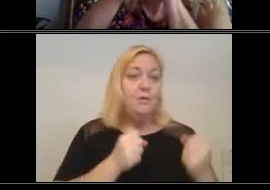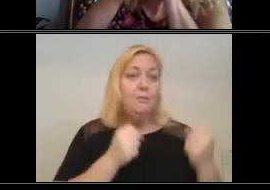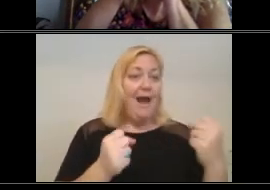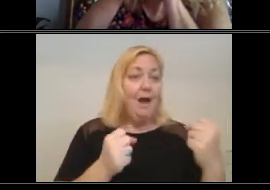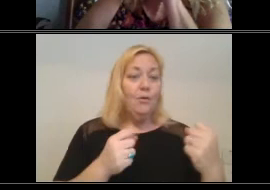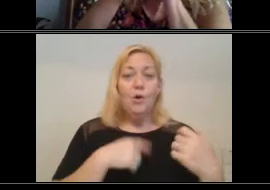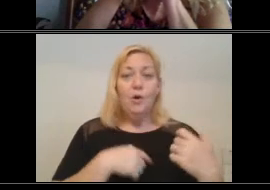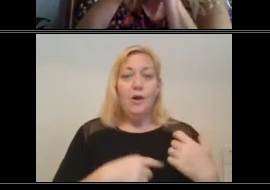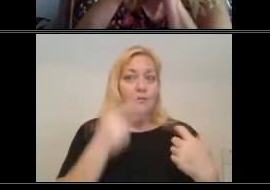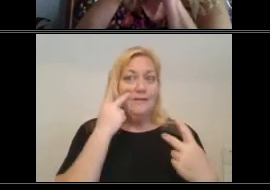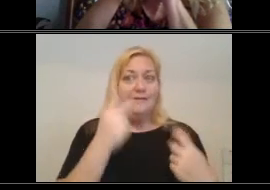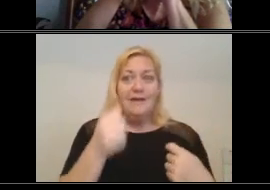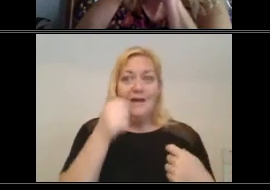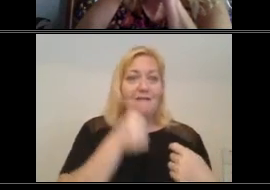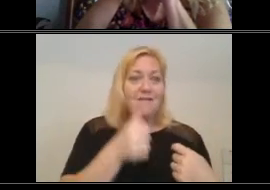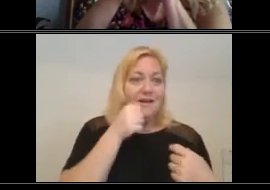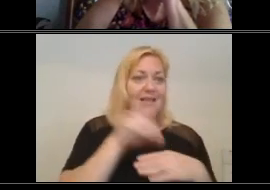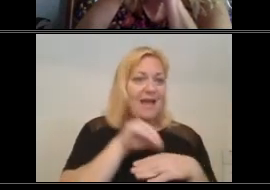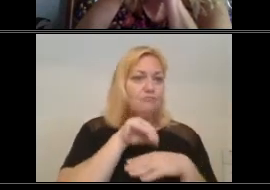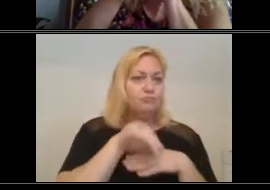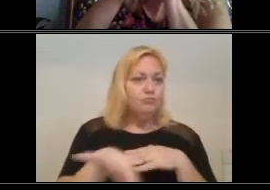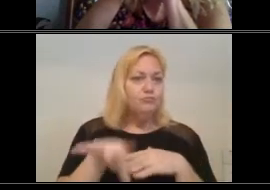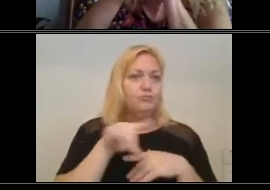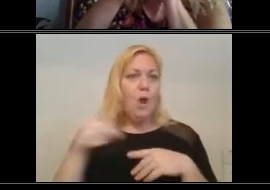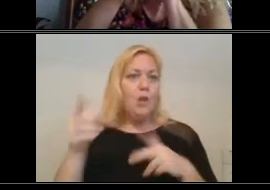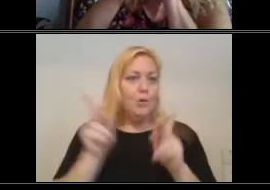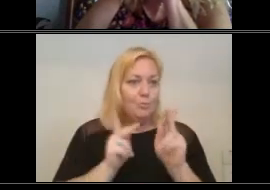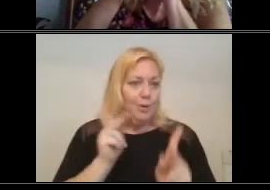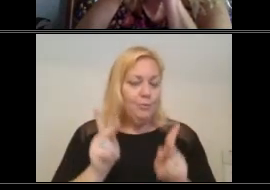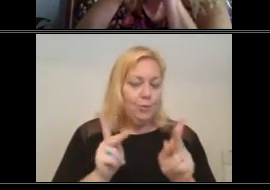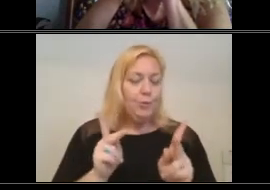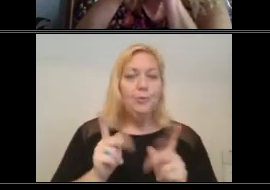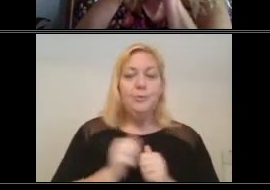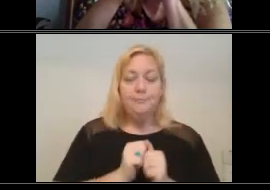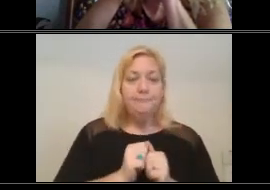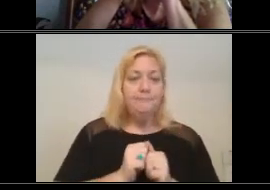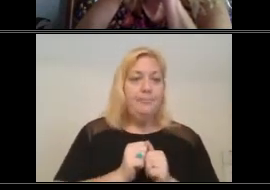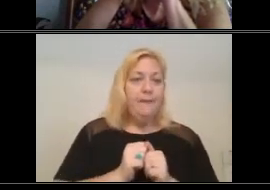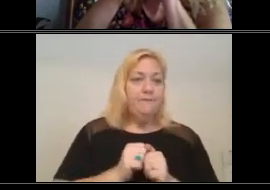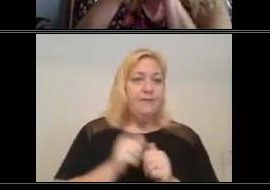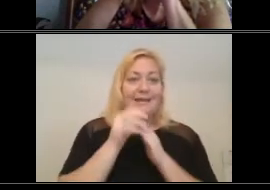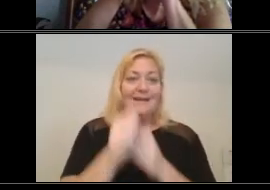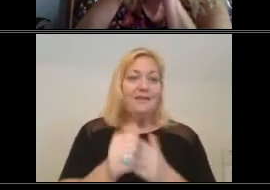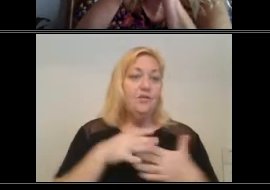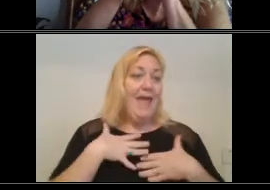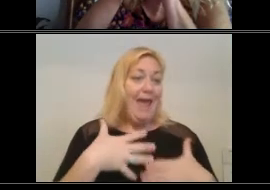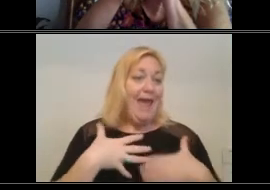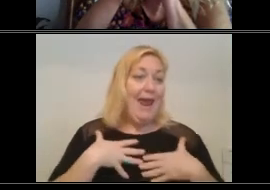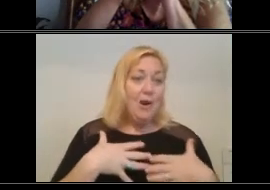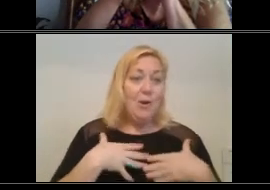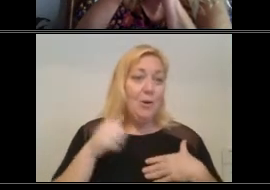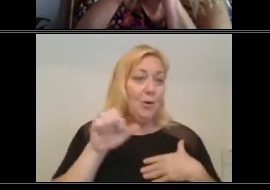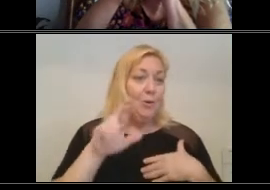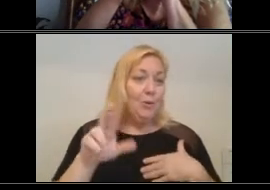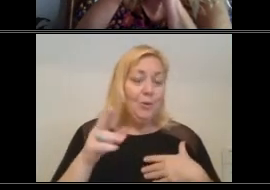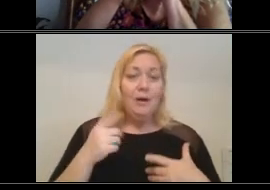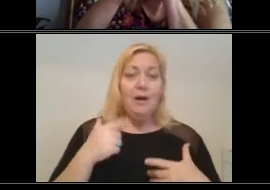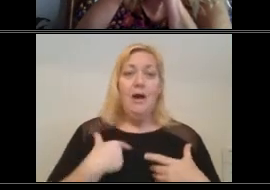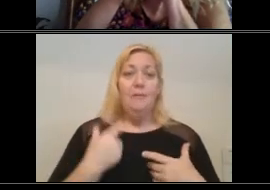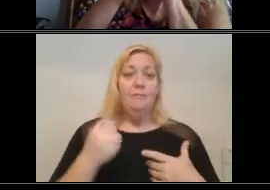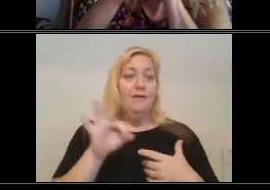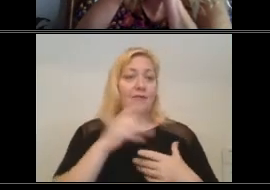see every day in the built environment. It leads to the air that we breathe, leads to whether or not our community has parks or not, and